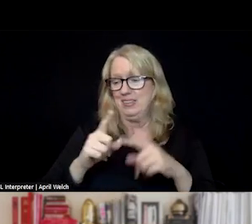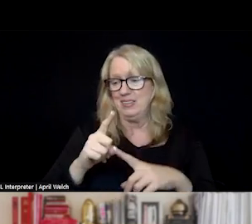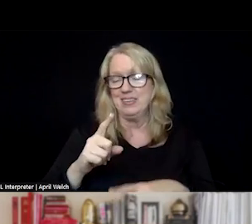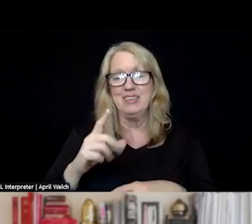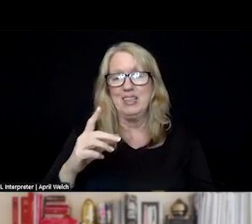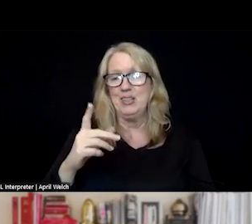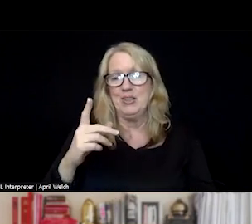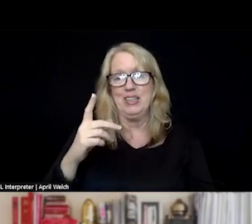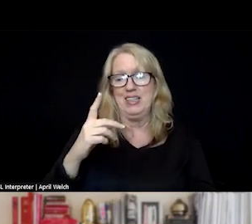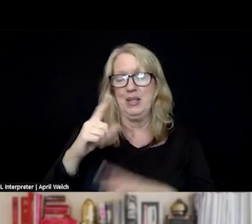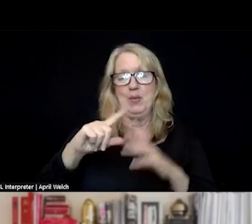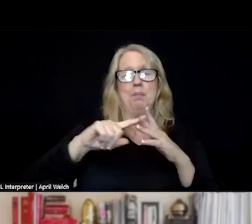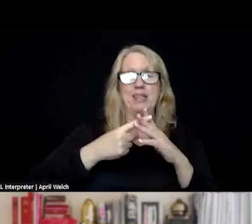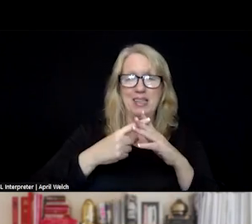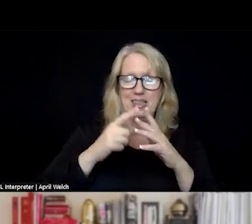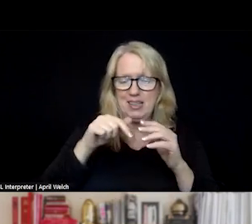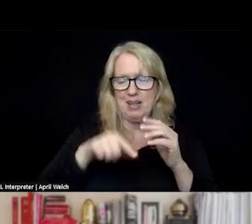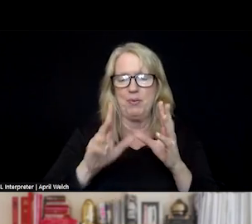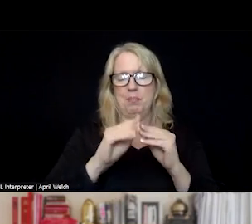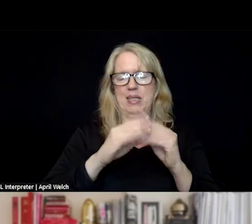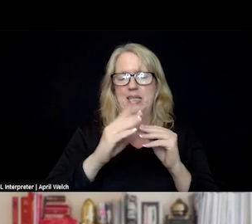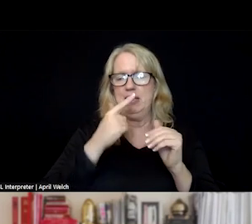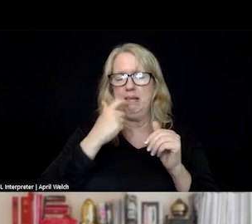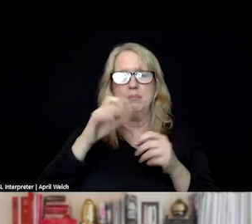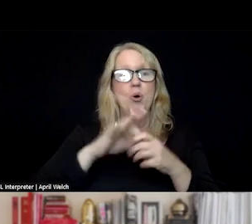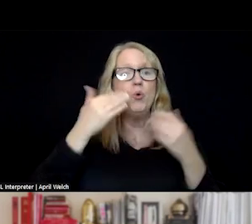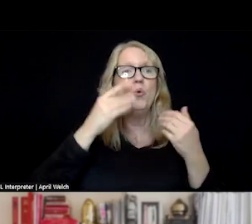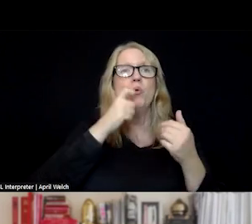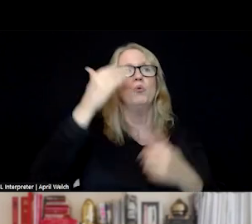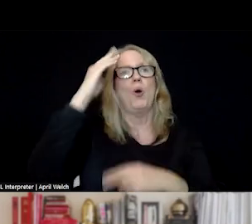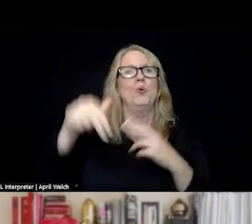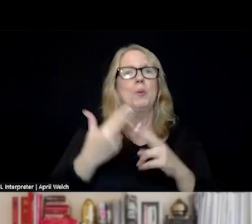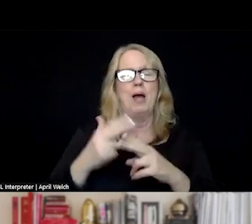said, the poll about who knows about 988,